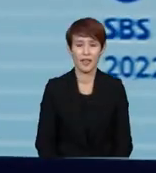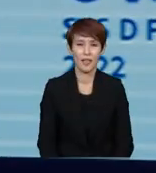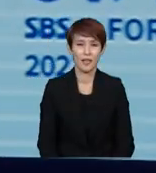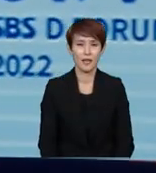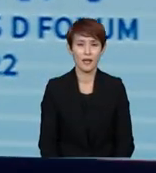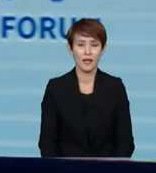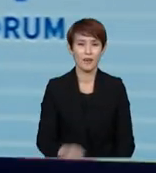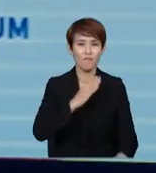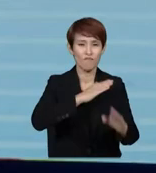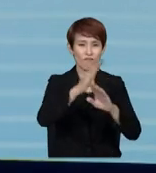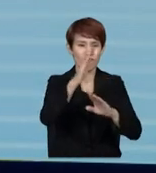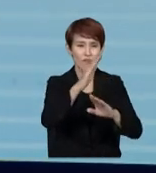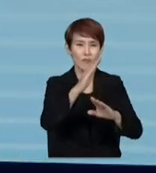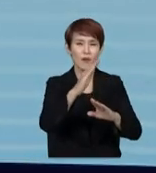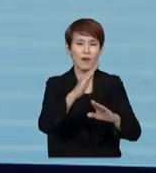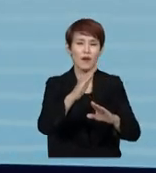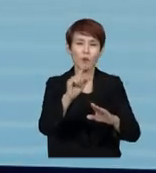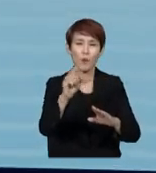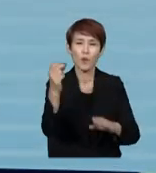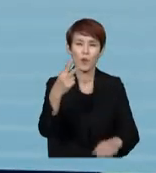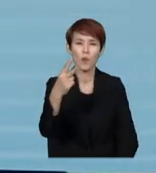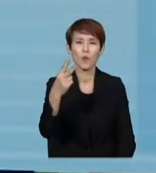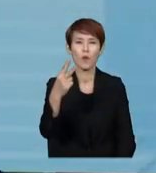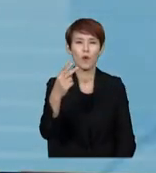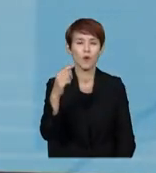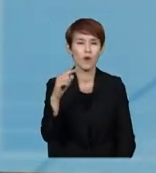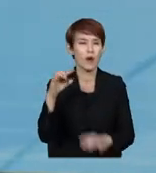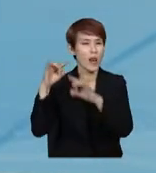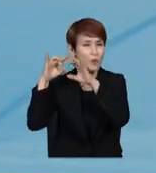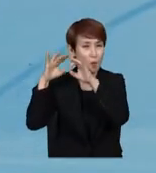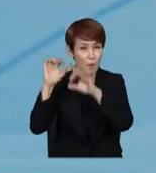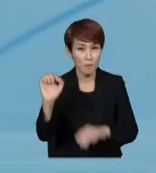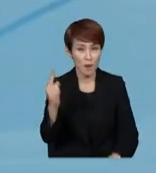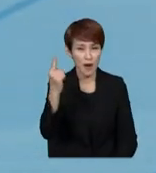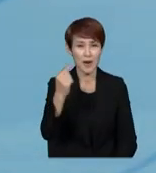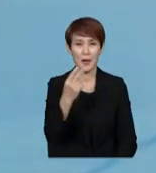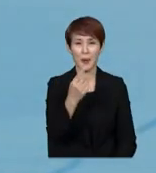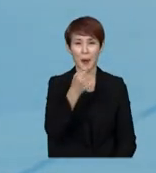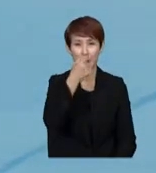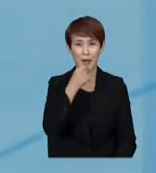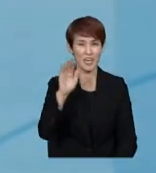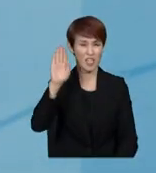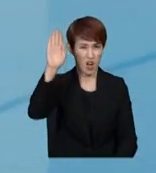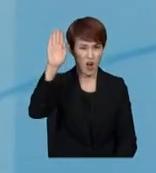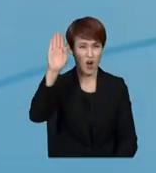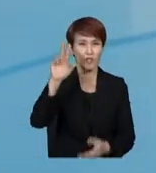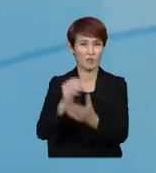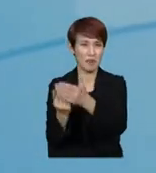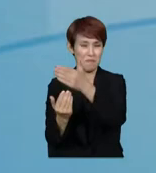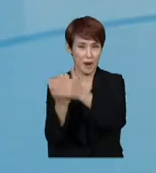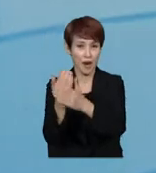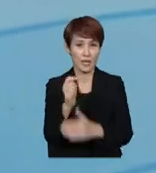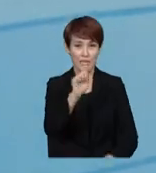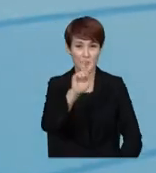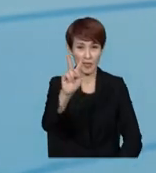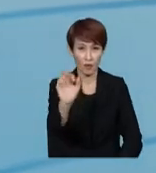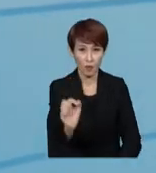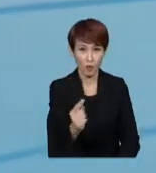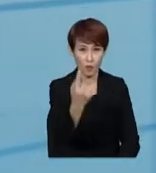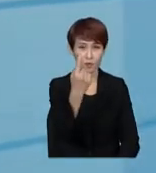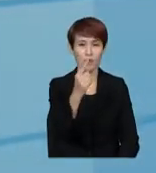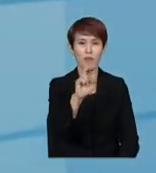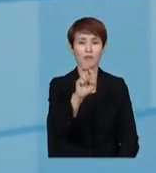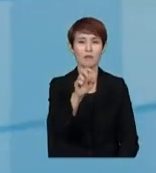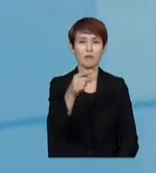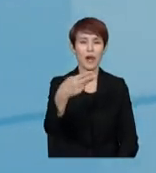us fascism and Hitler. TV gave us McCarthy. In all these cases, it wasn't crazy to have these worries. But